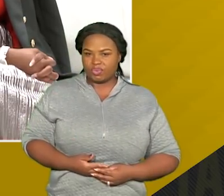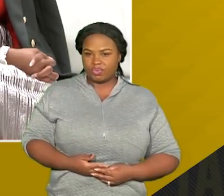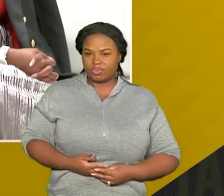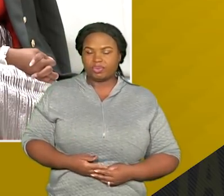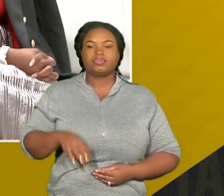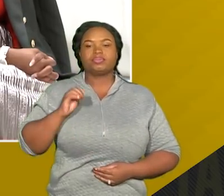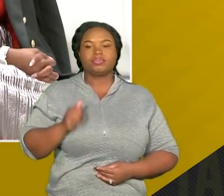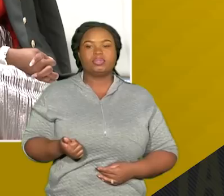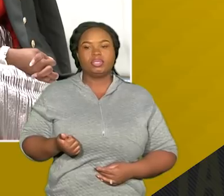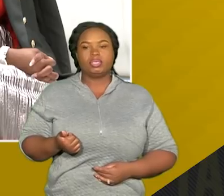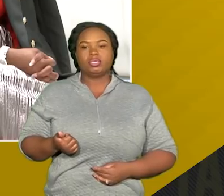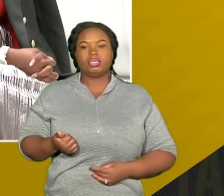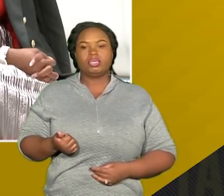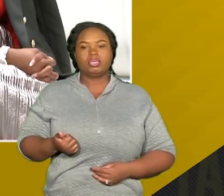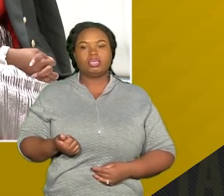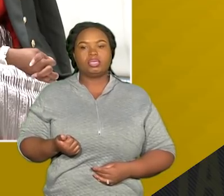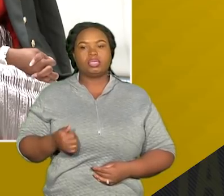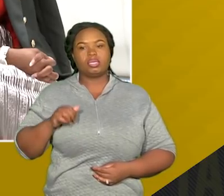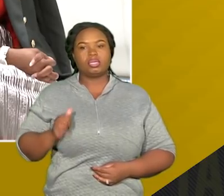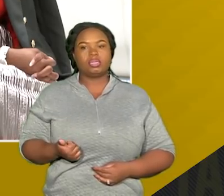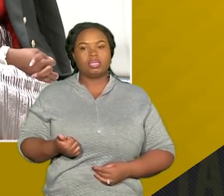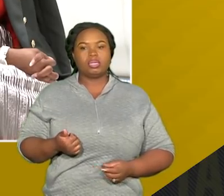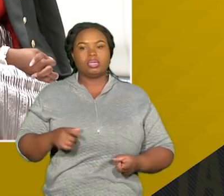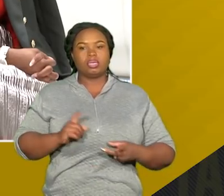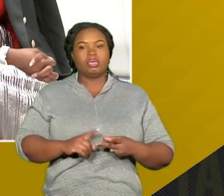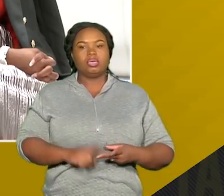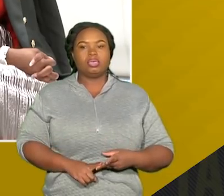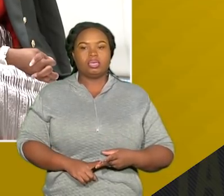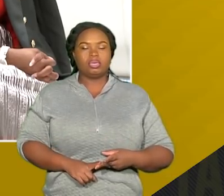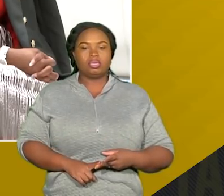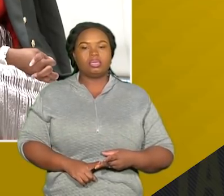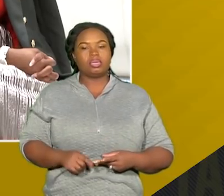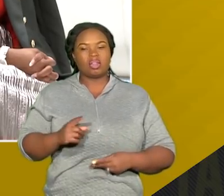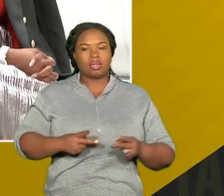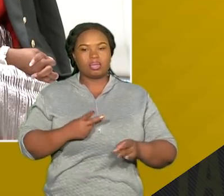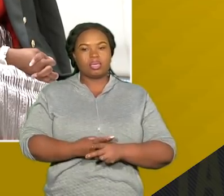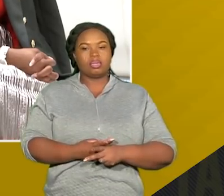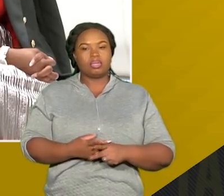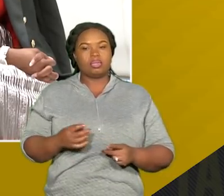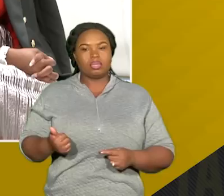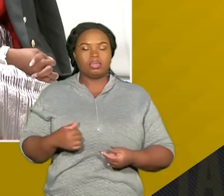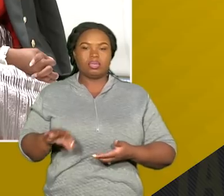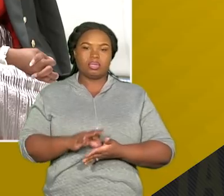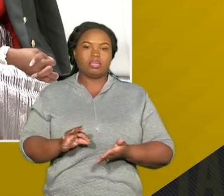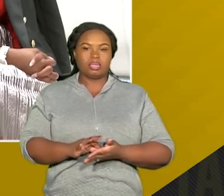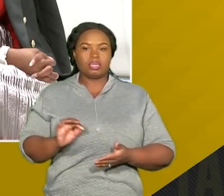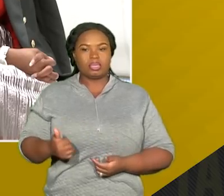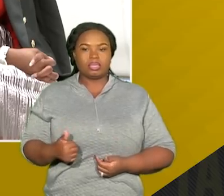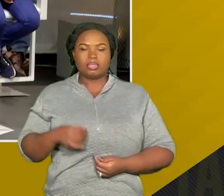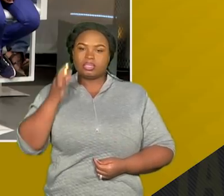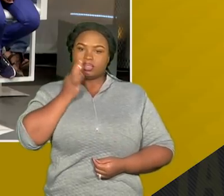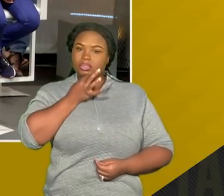So after that, they did what they did with the cleansing ceremony and they found Uthi Veluli Siwe and he was